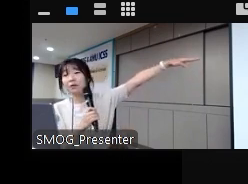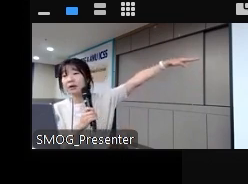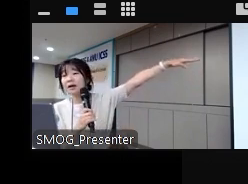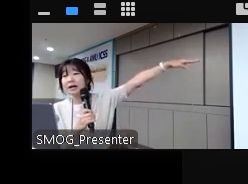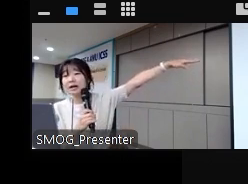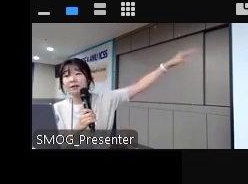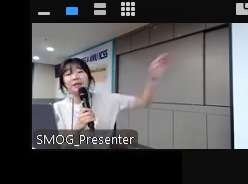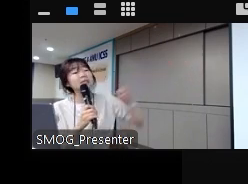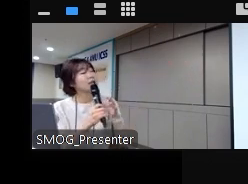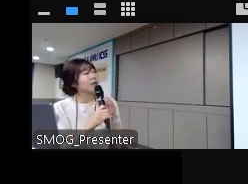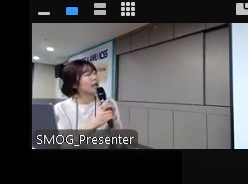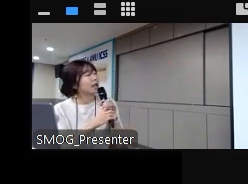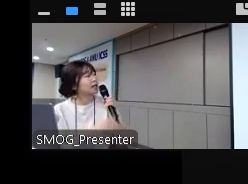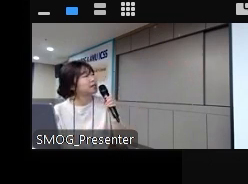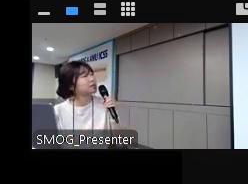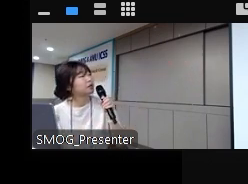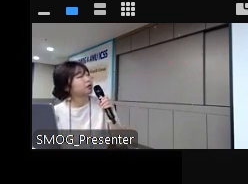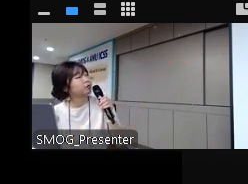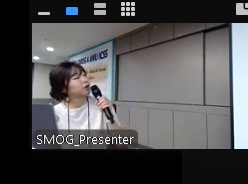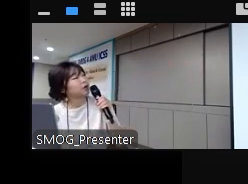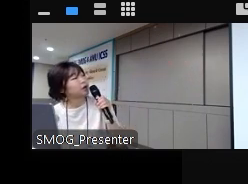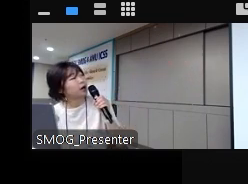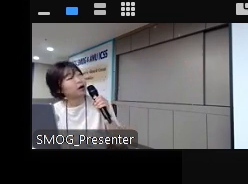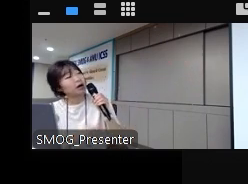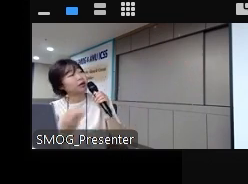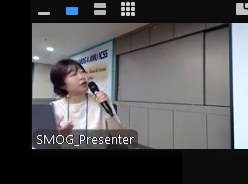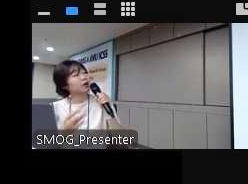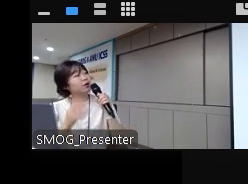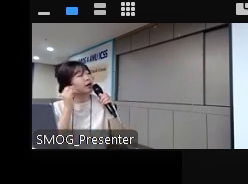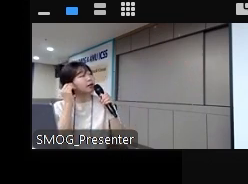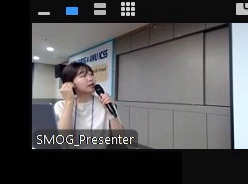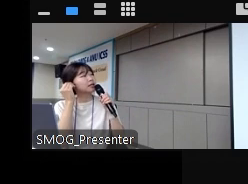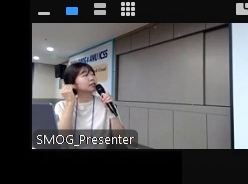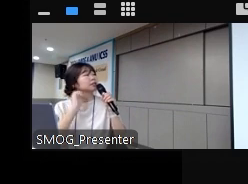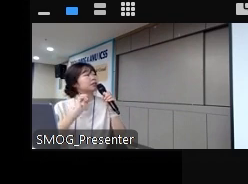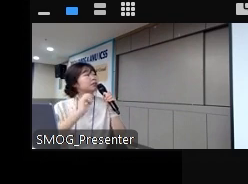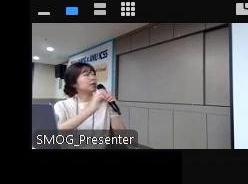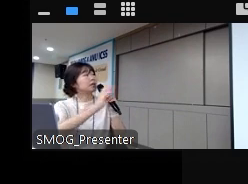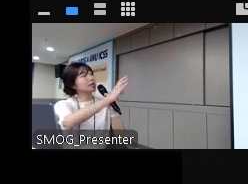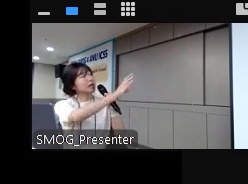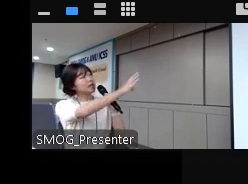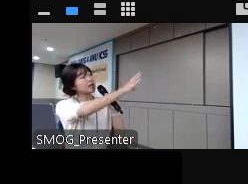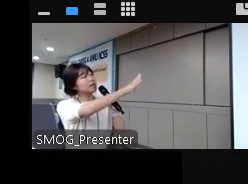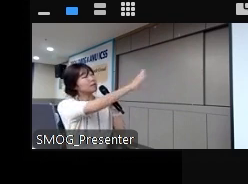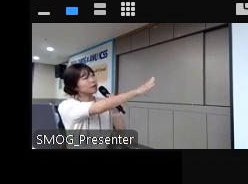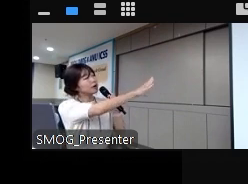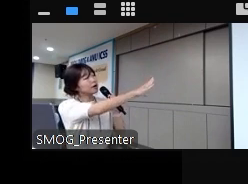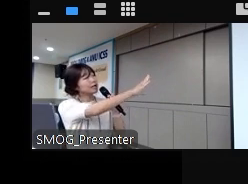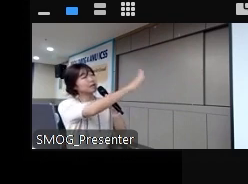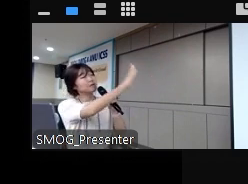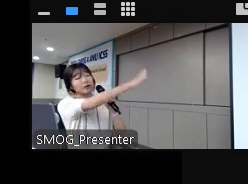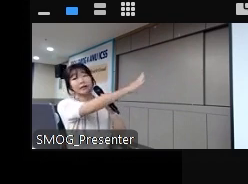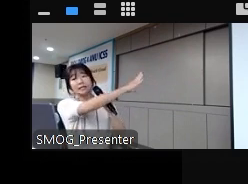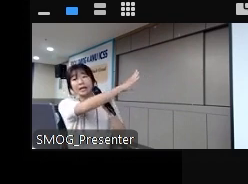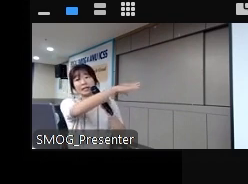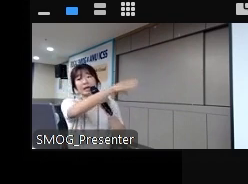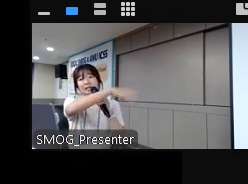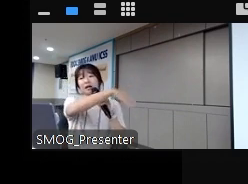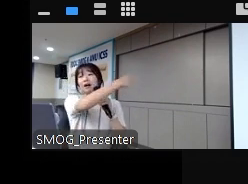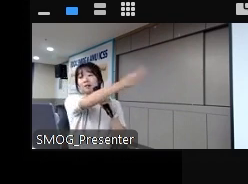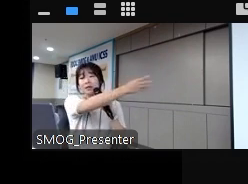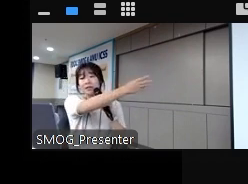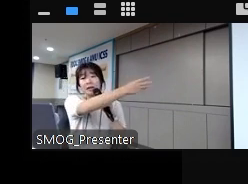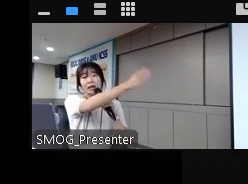lower elements. And so another way of analyzing this could be taking number as the purest case that